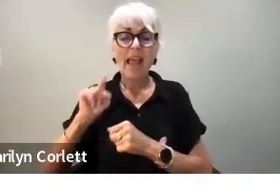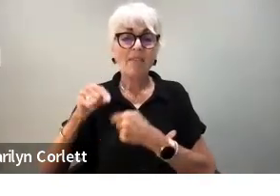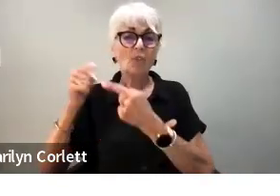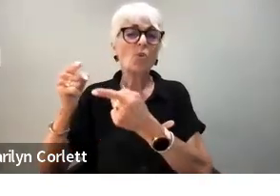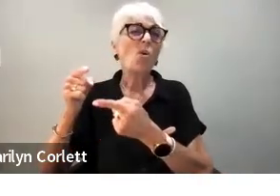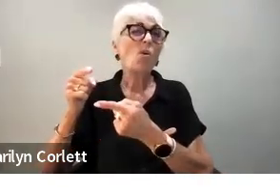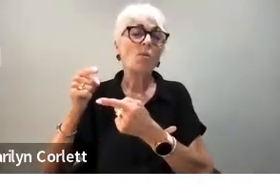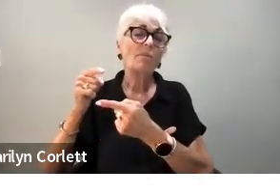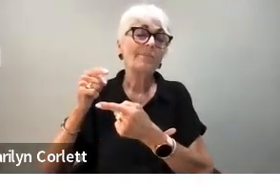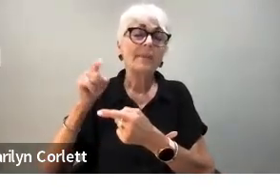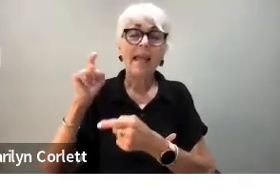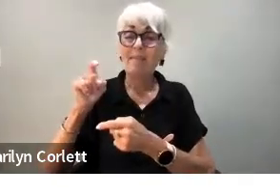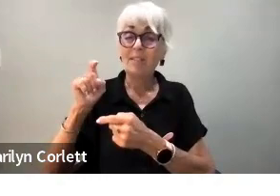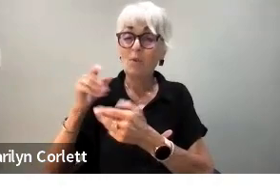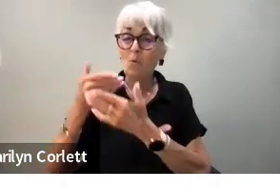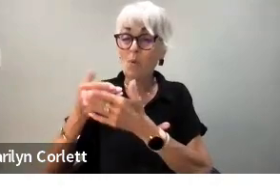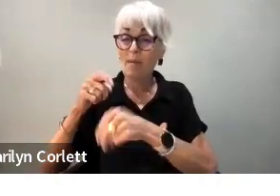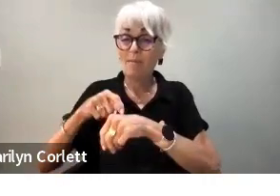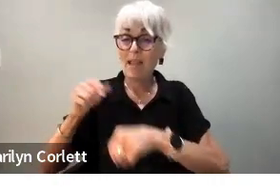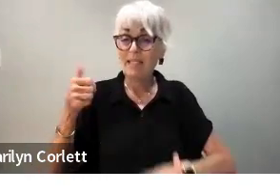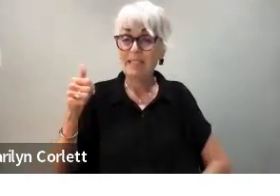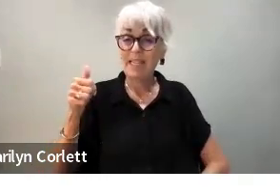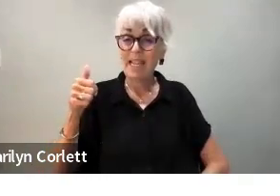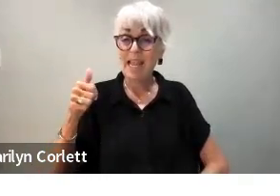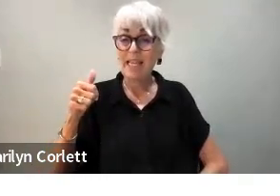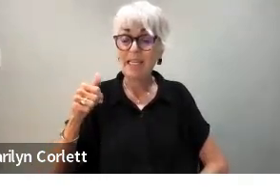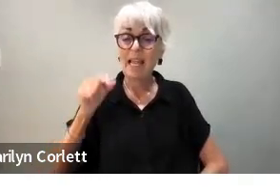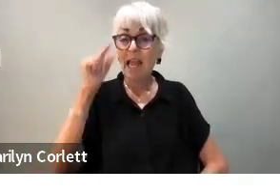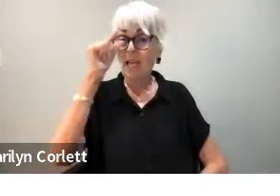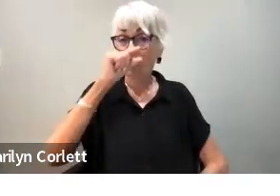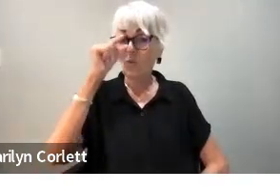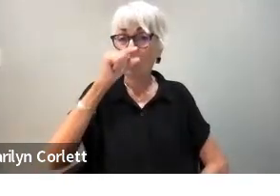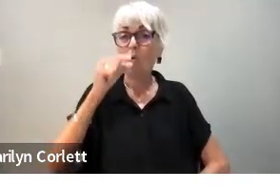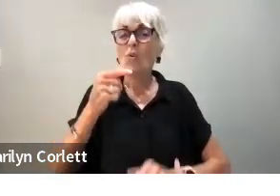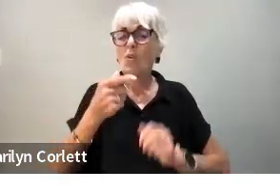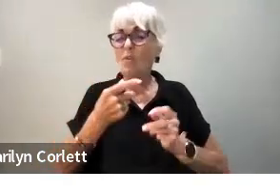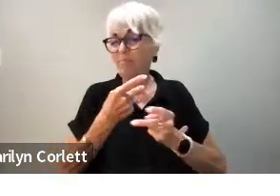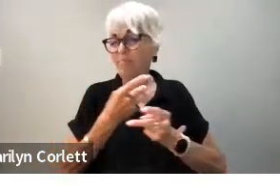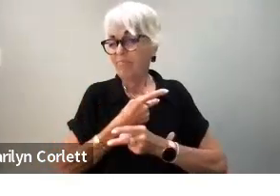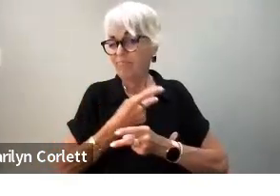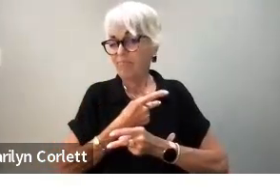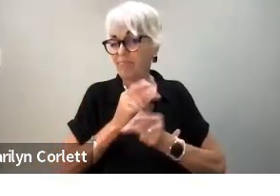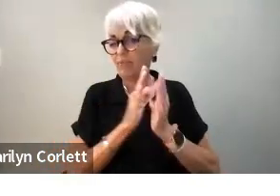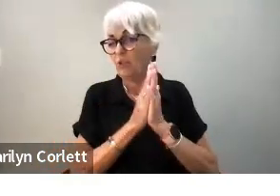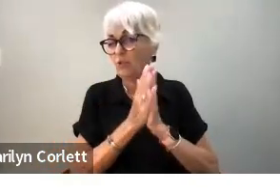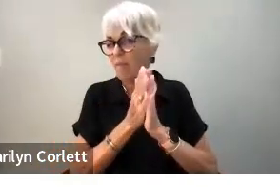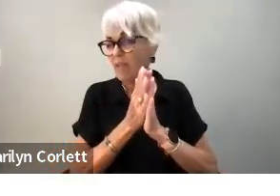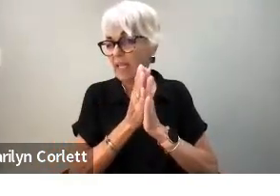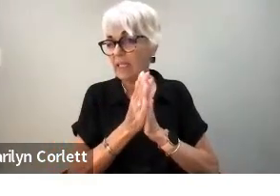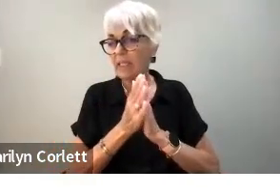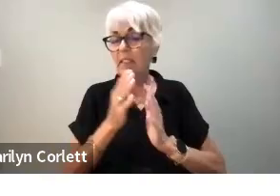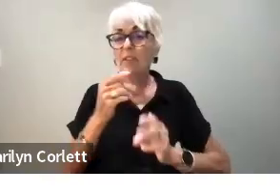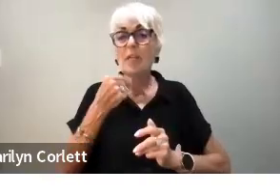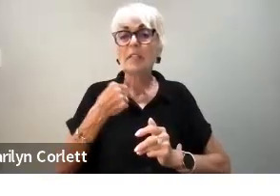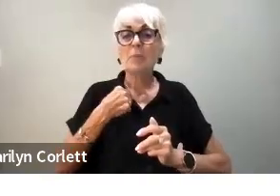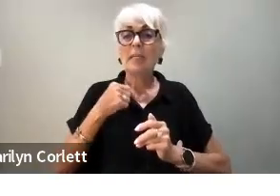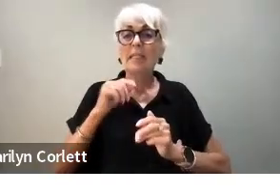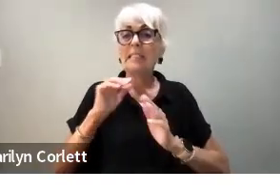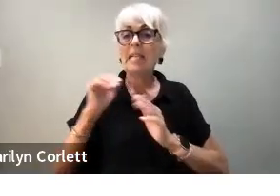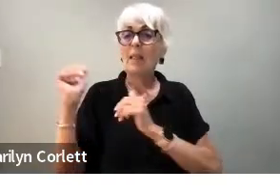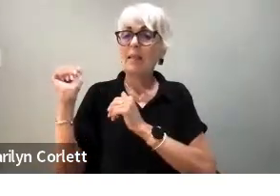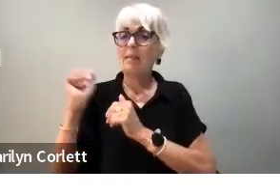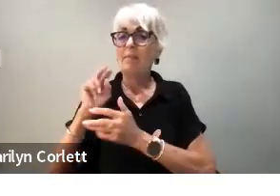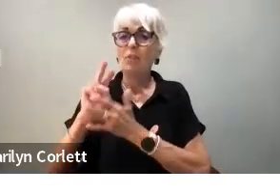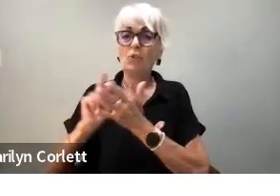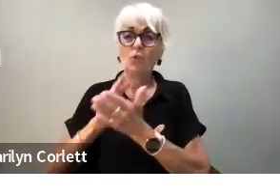at, 10 a.m. and Google has it where they've calculated what traffic might be. So it tells me to leave 2 hours early or